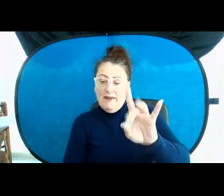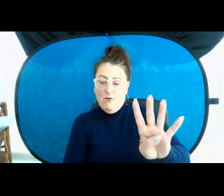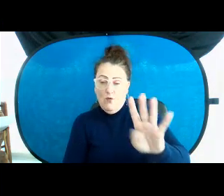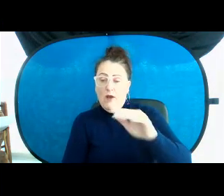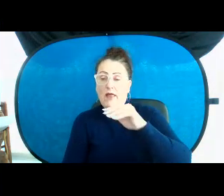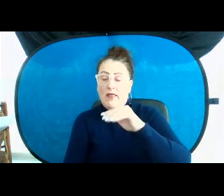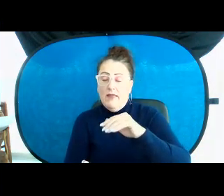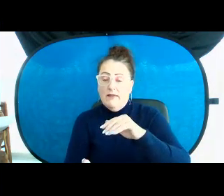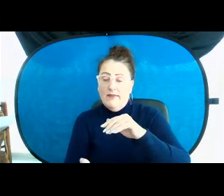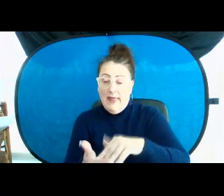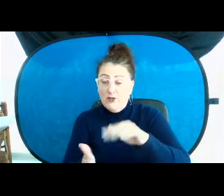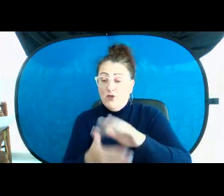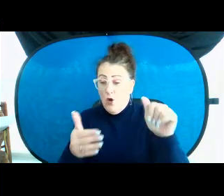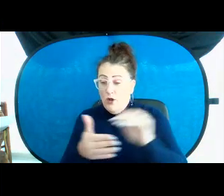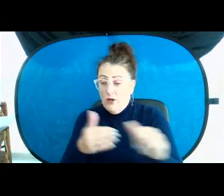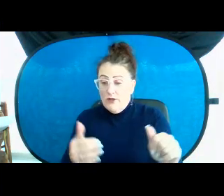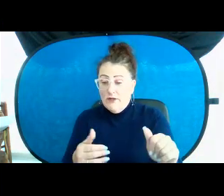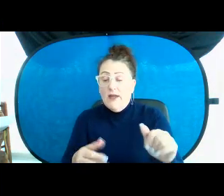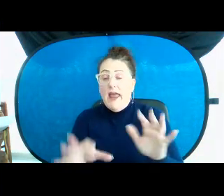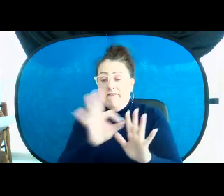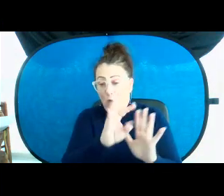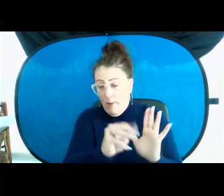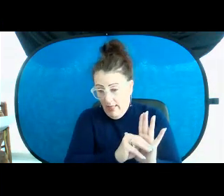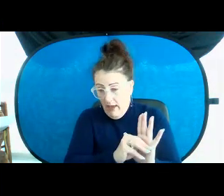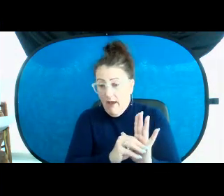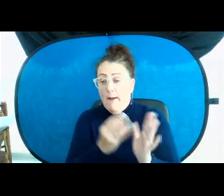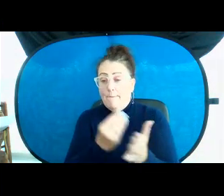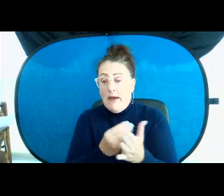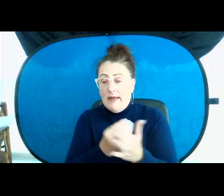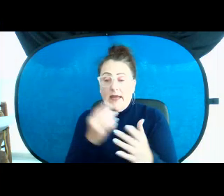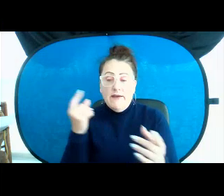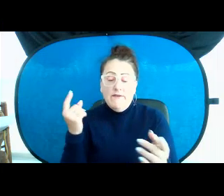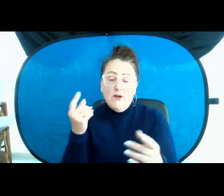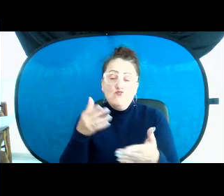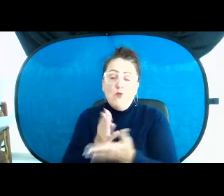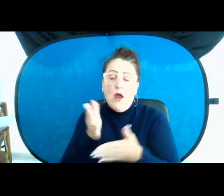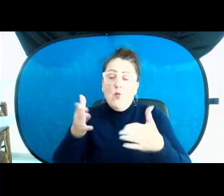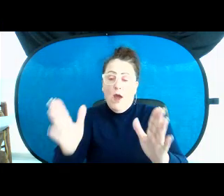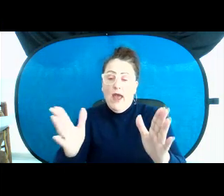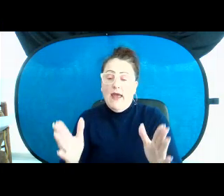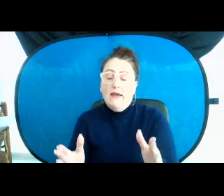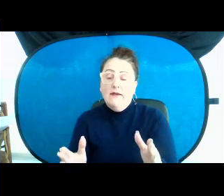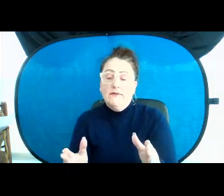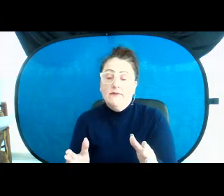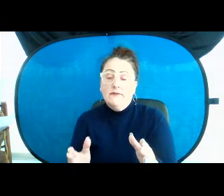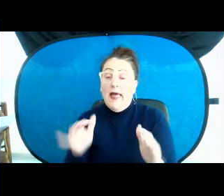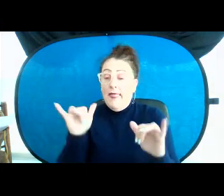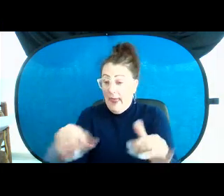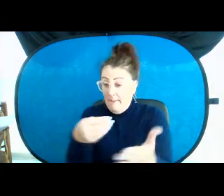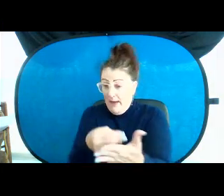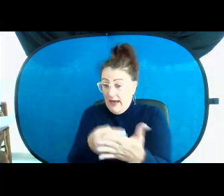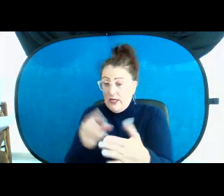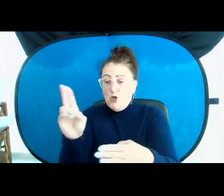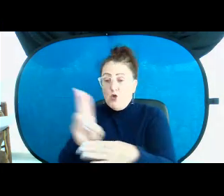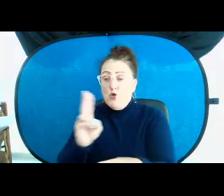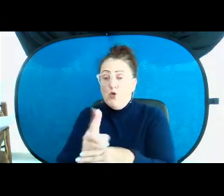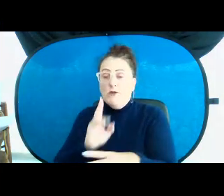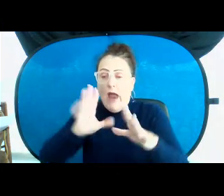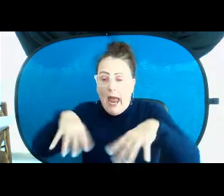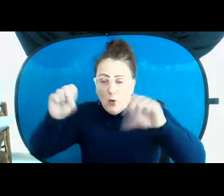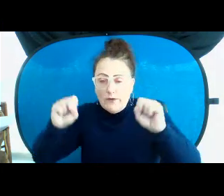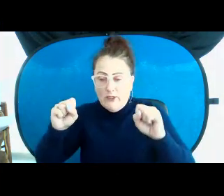$7,784,000 in formulaic program funds on the right-of-way phase of this project. The additional funds will be used for right-of-way acquisition, and